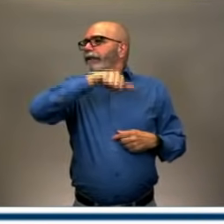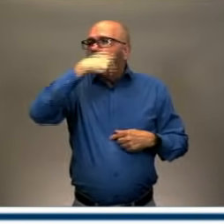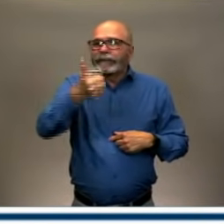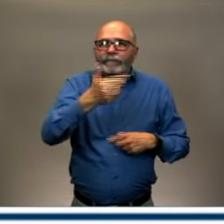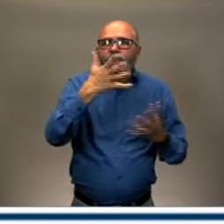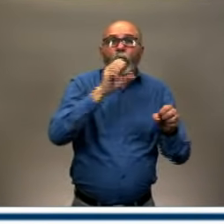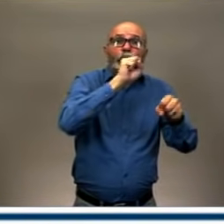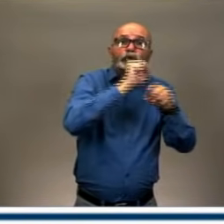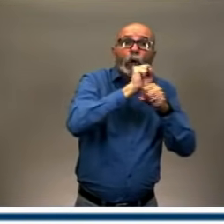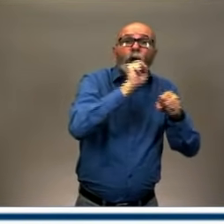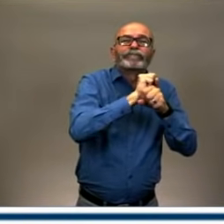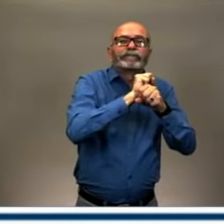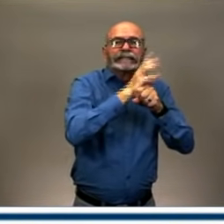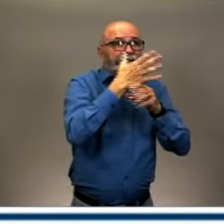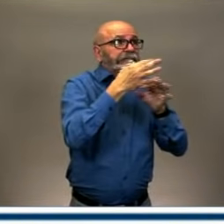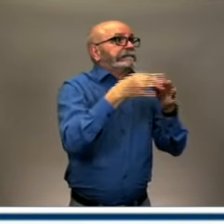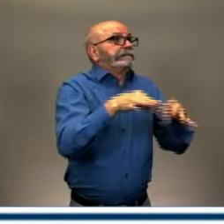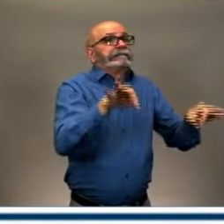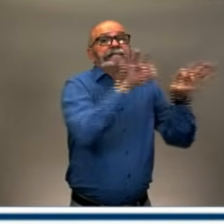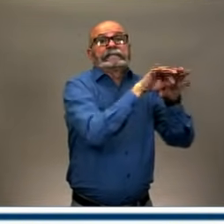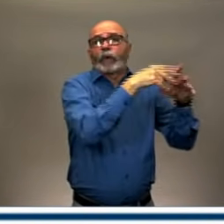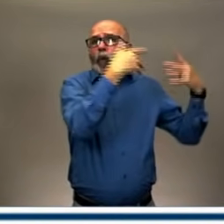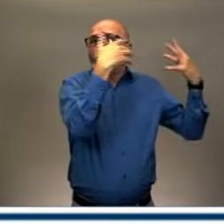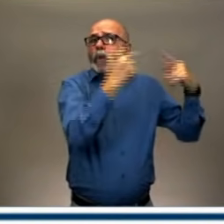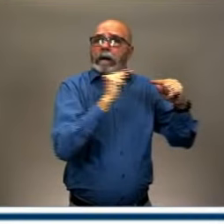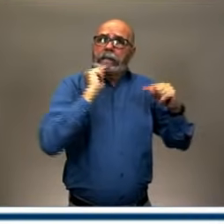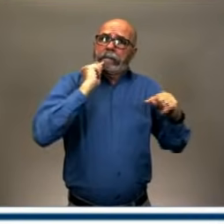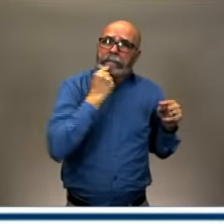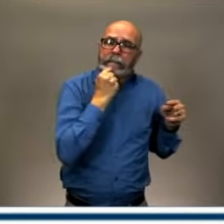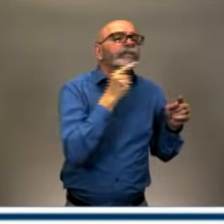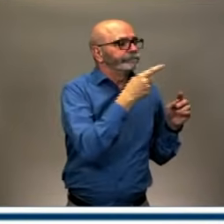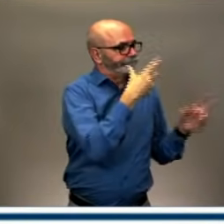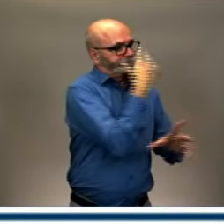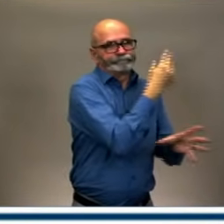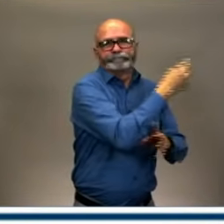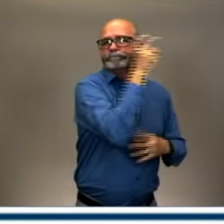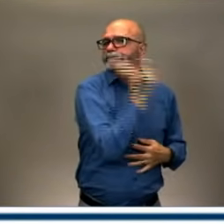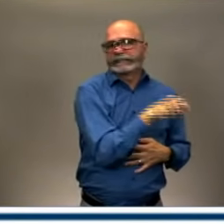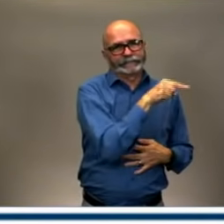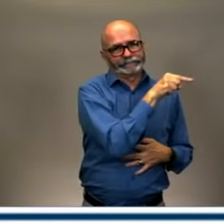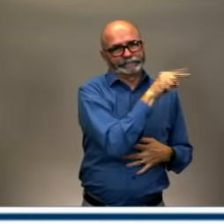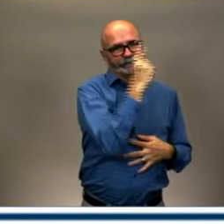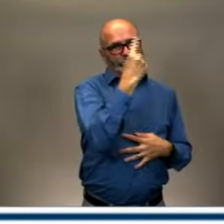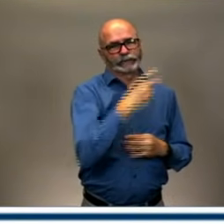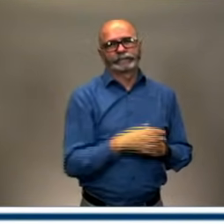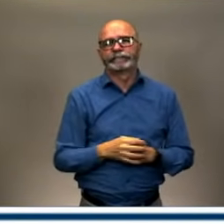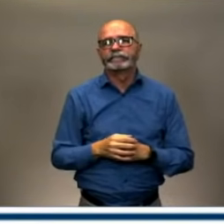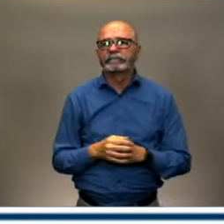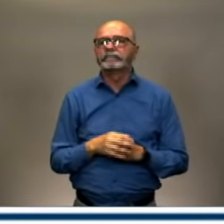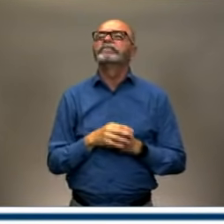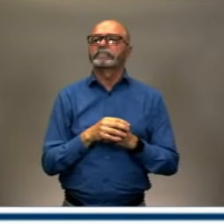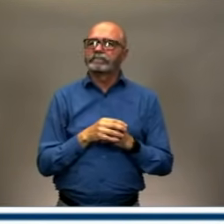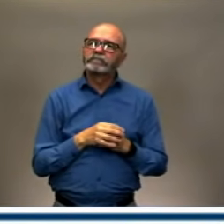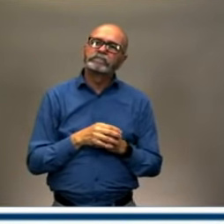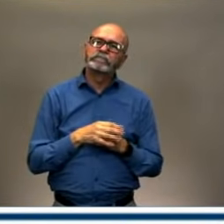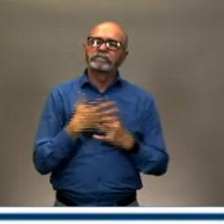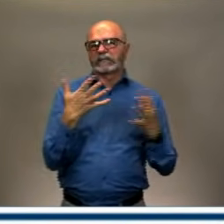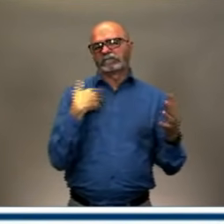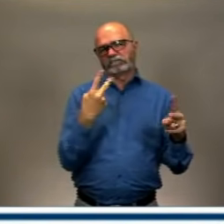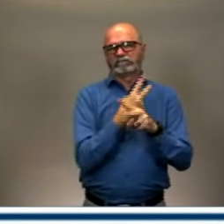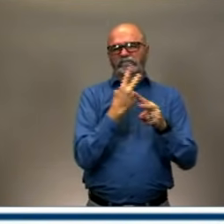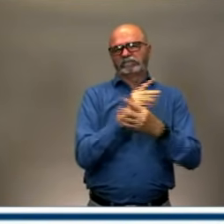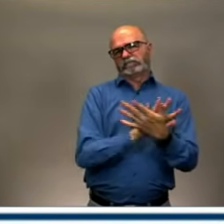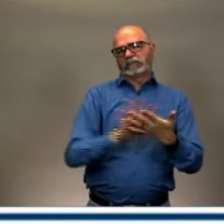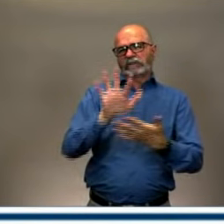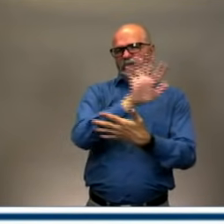critically important within the province. And that is likely that is going to be into we end late